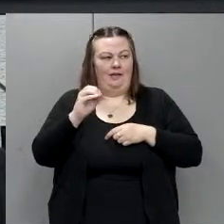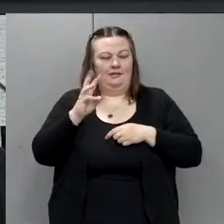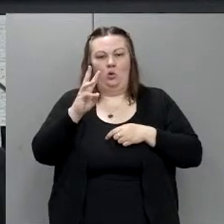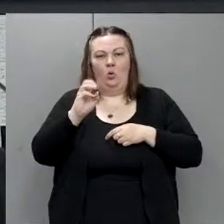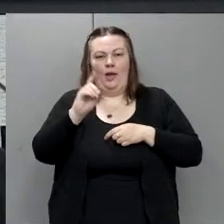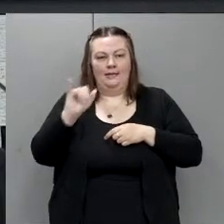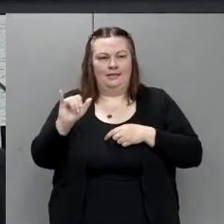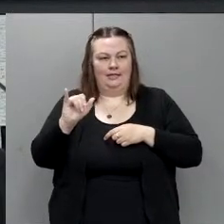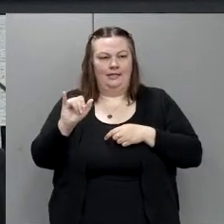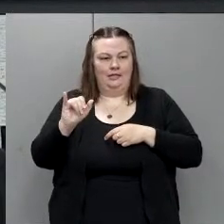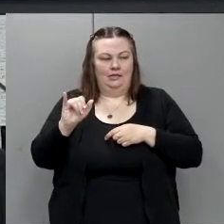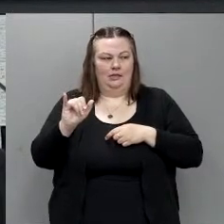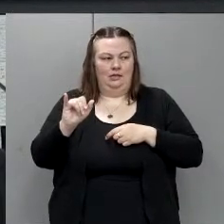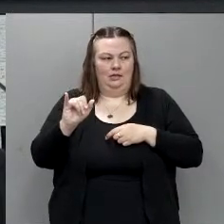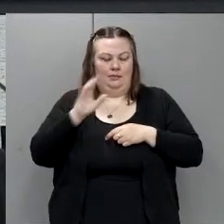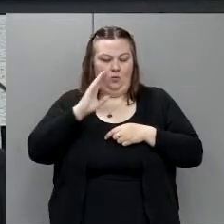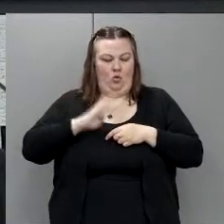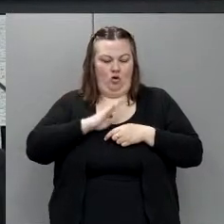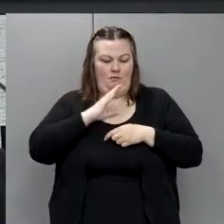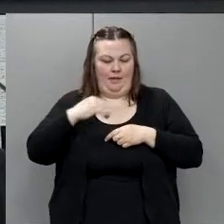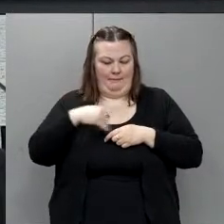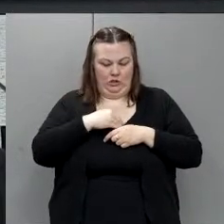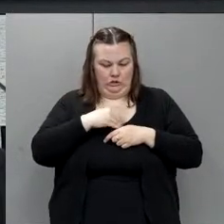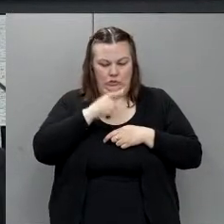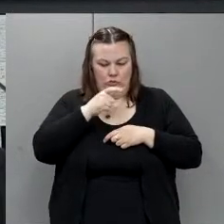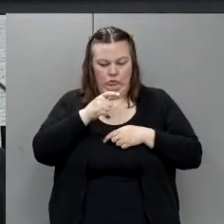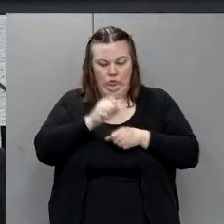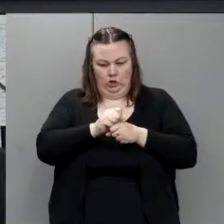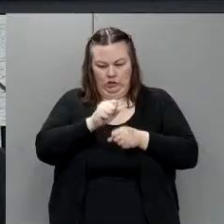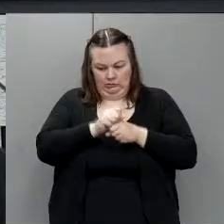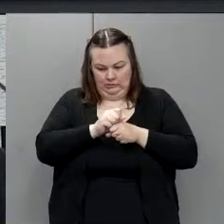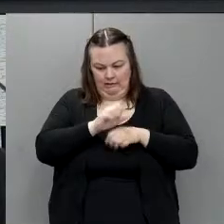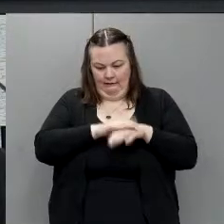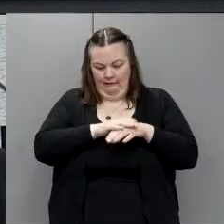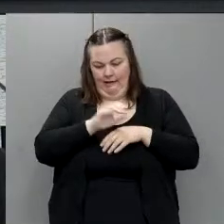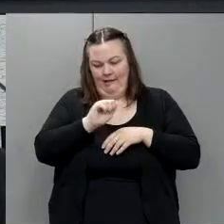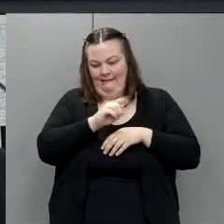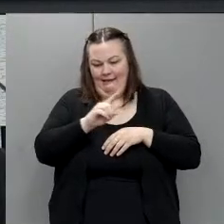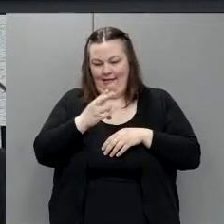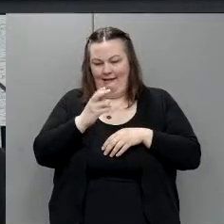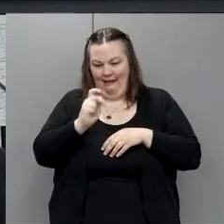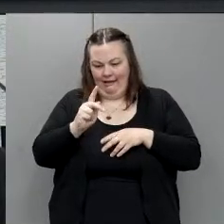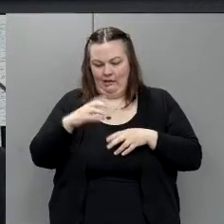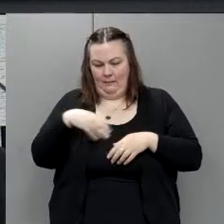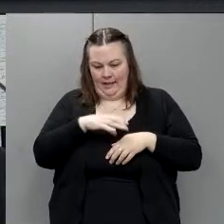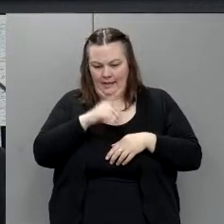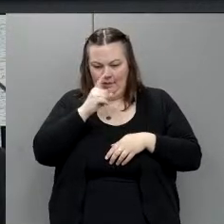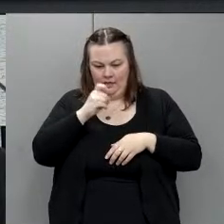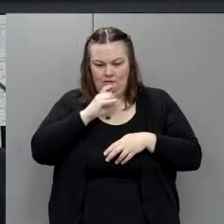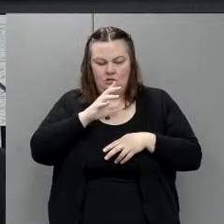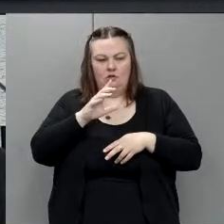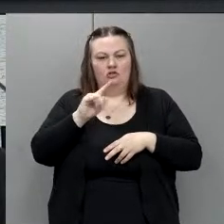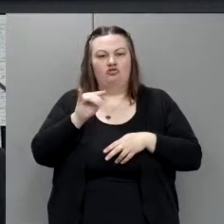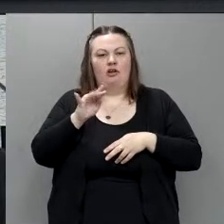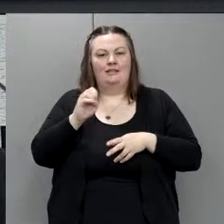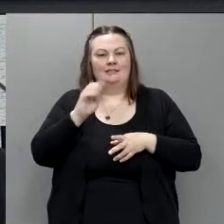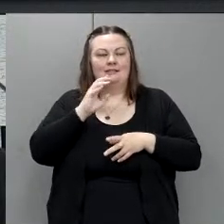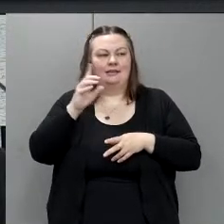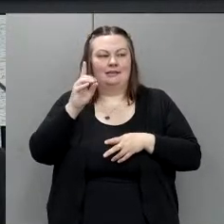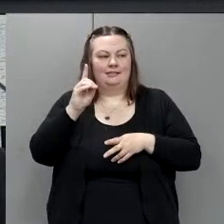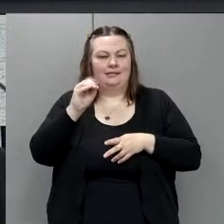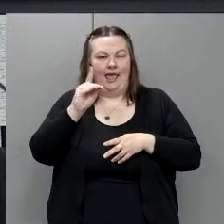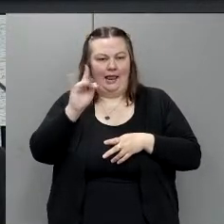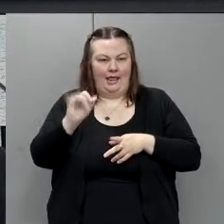were the board members who worked on the ad hoc committee because Trustee Daly